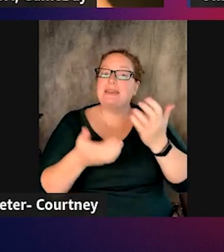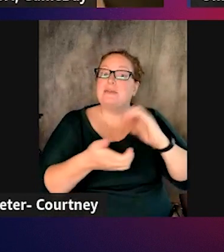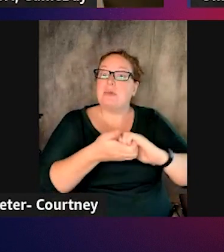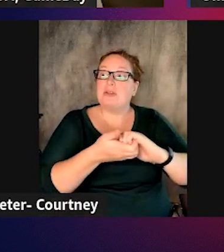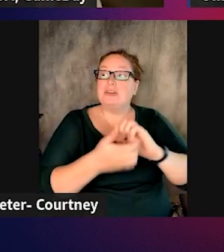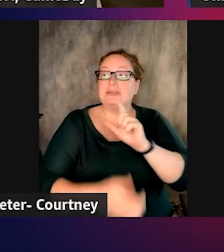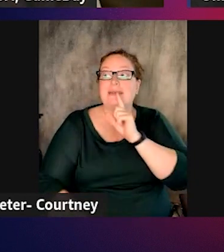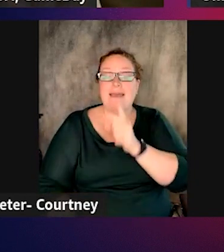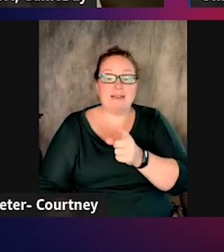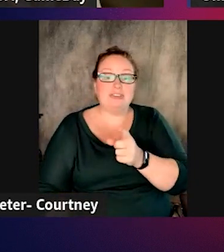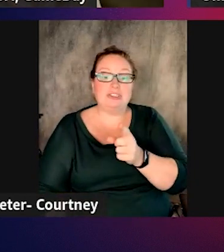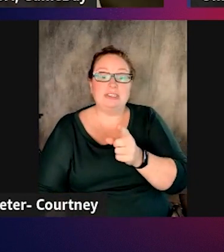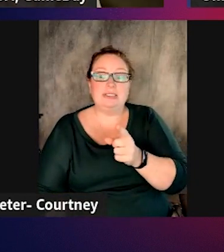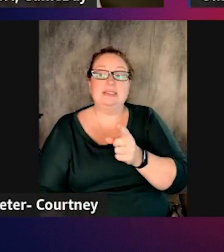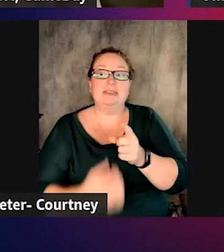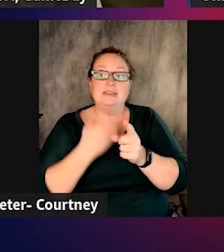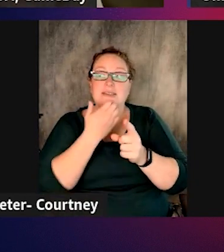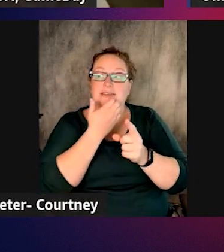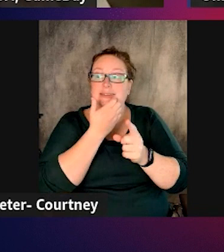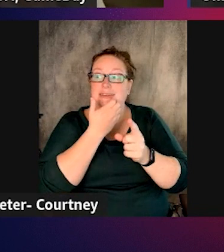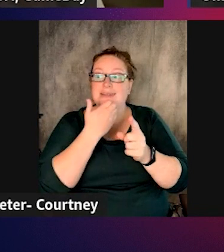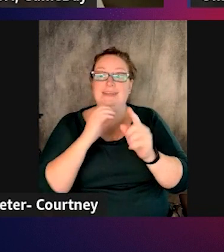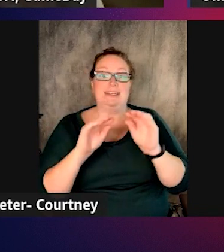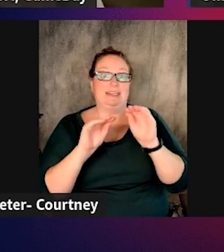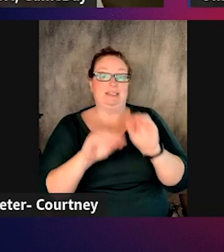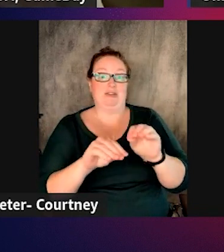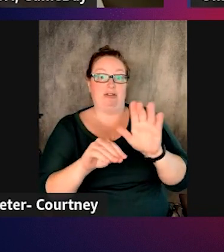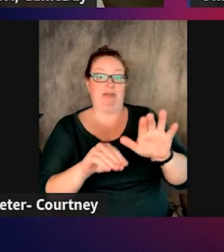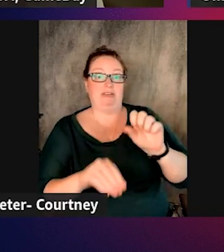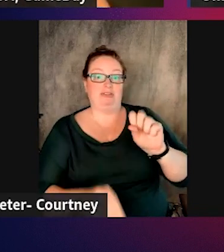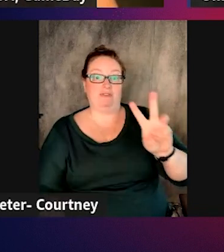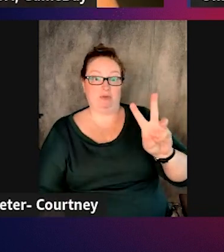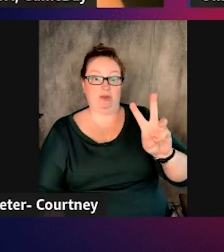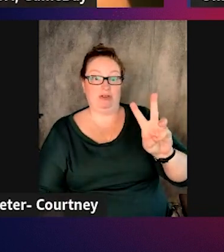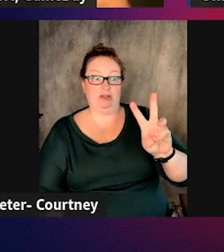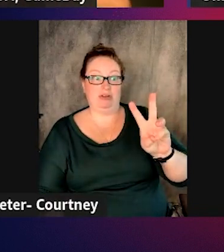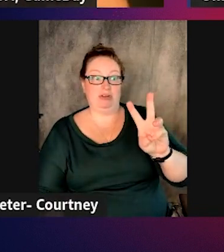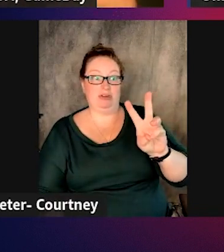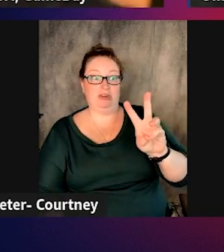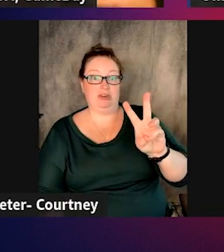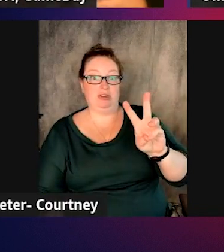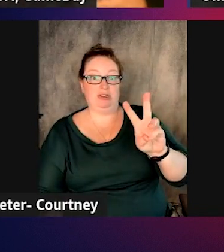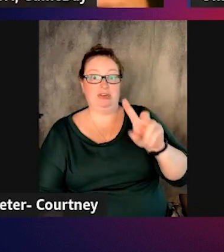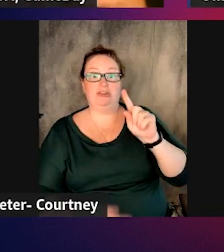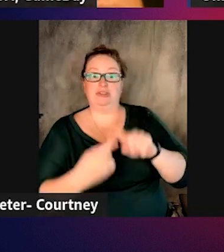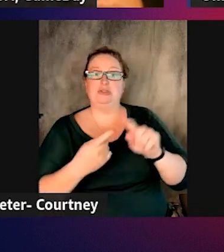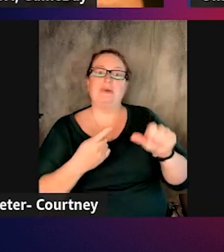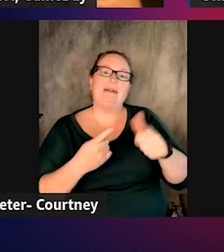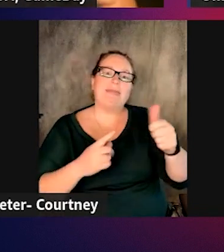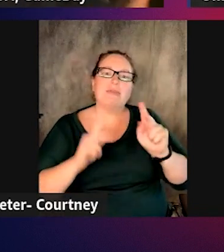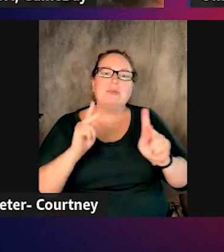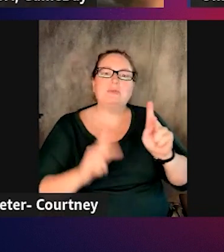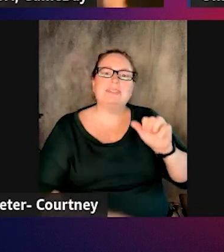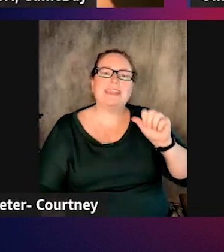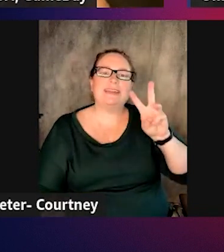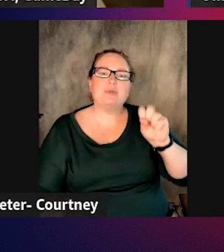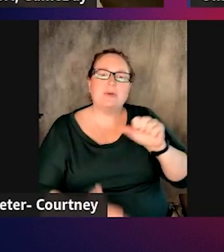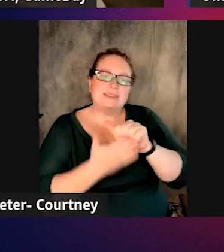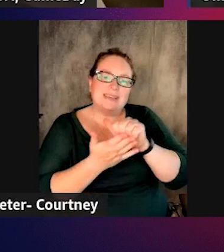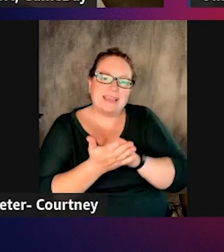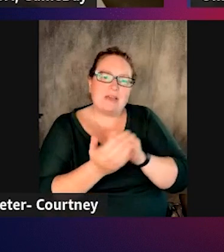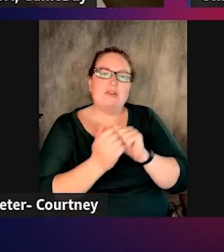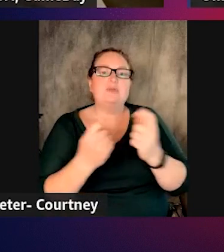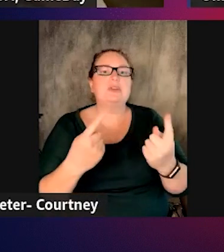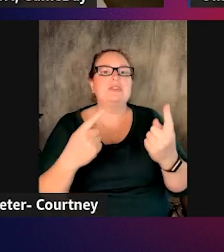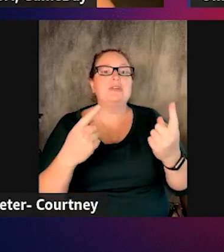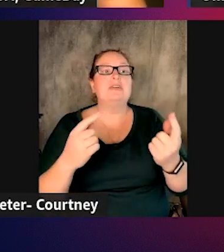actually, install their software into other people's AWS account, is through cross-account roles,